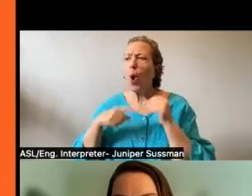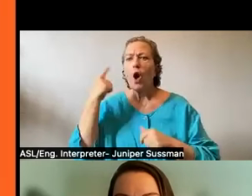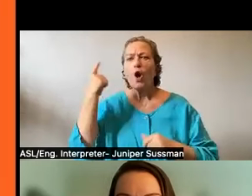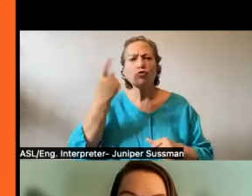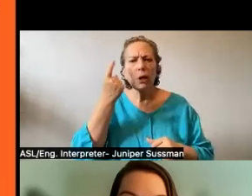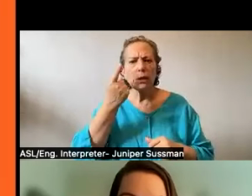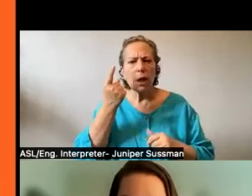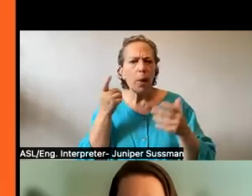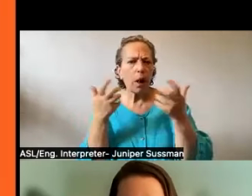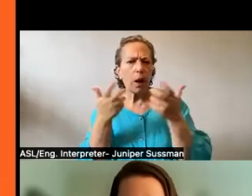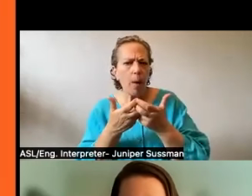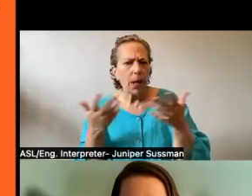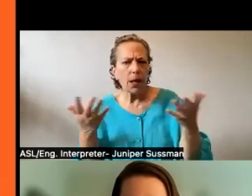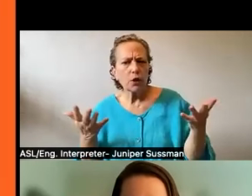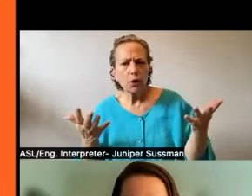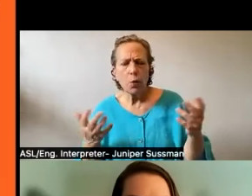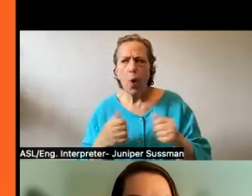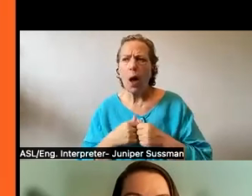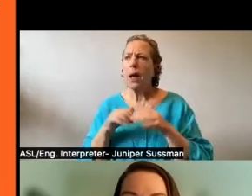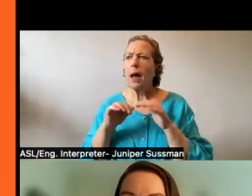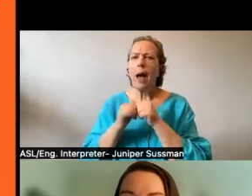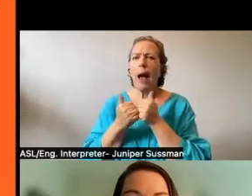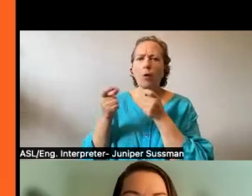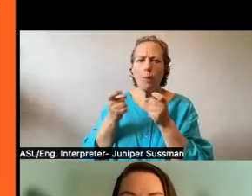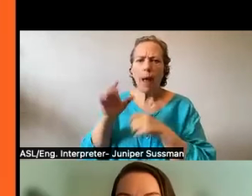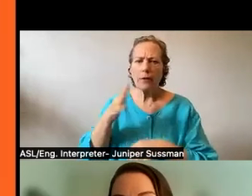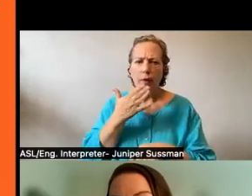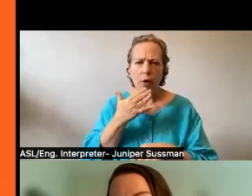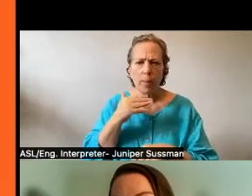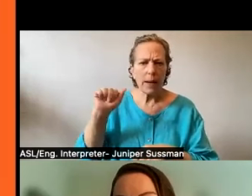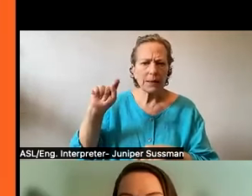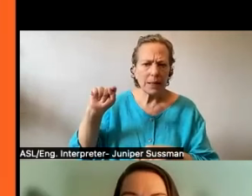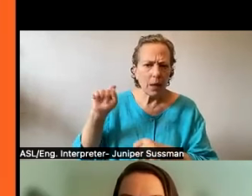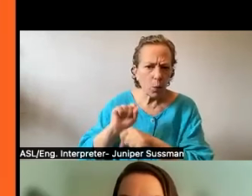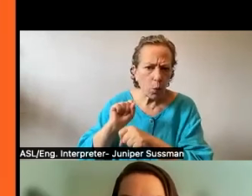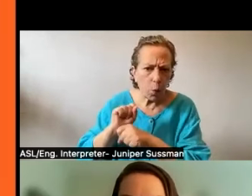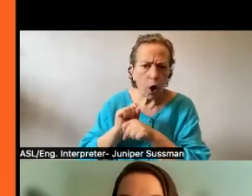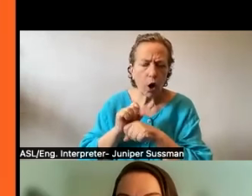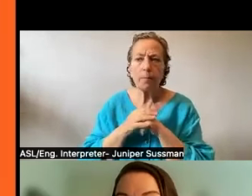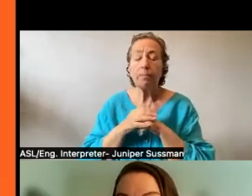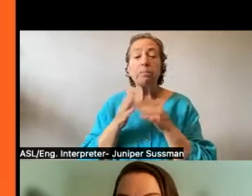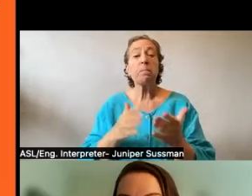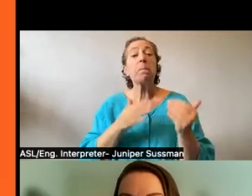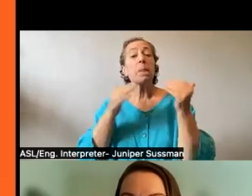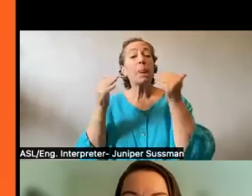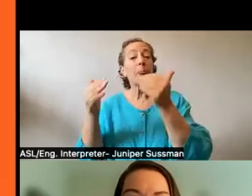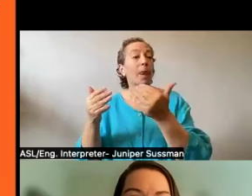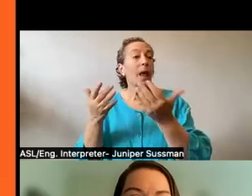diabetes and work? Then perhaps there is a need for accommodations